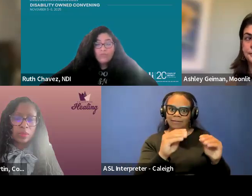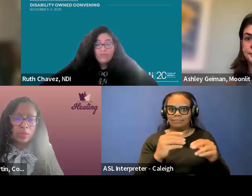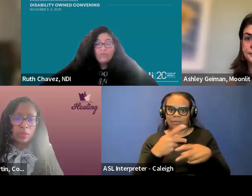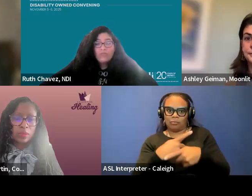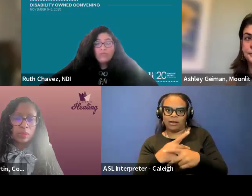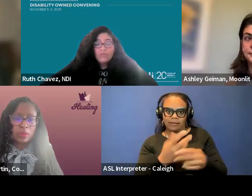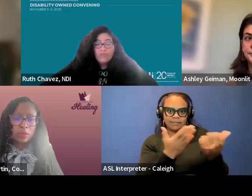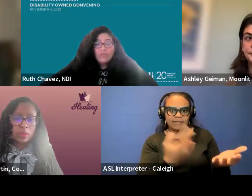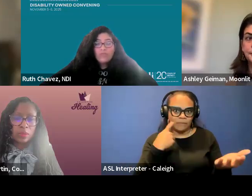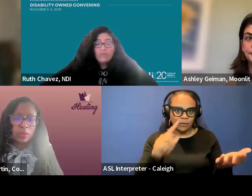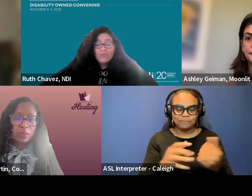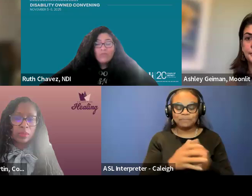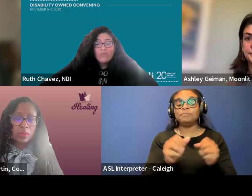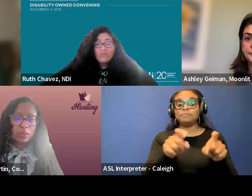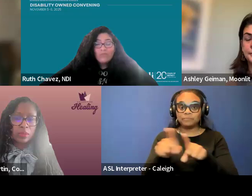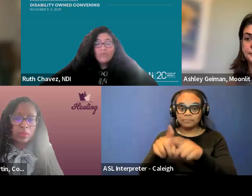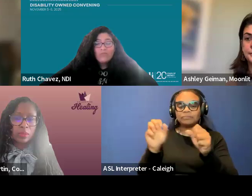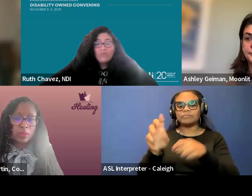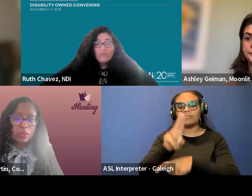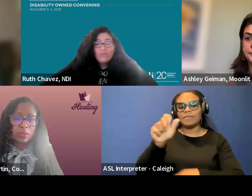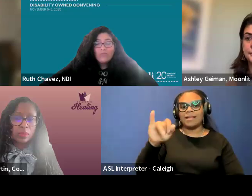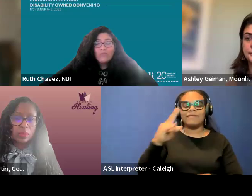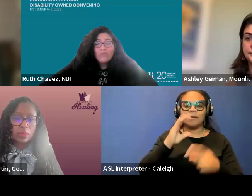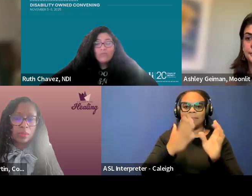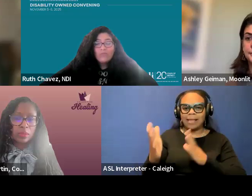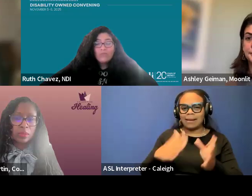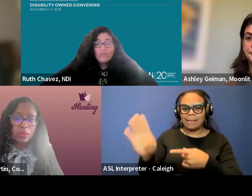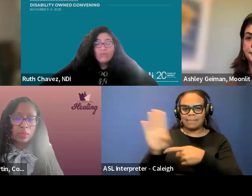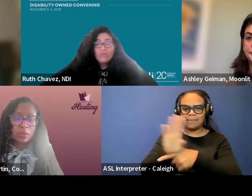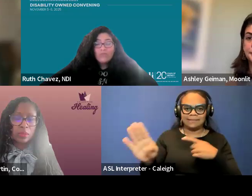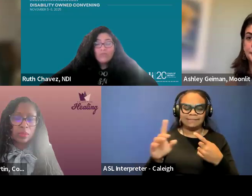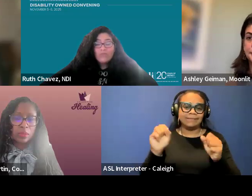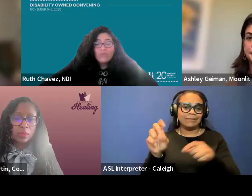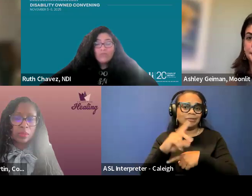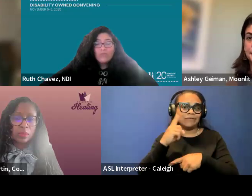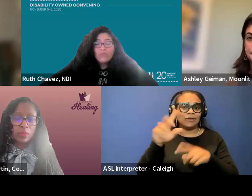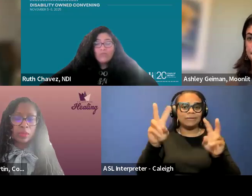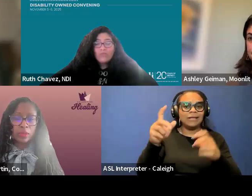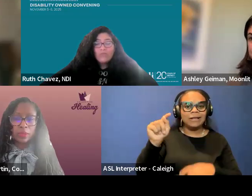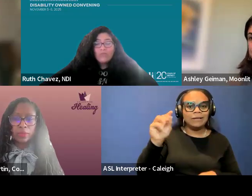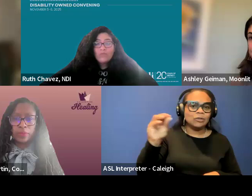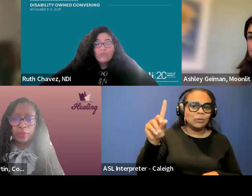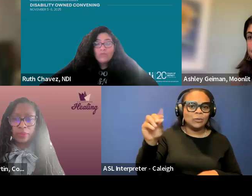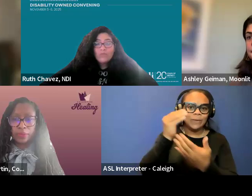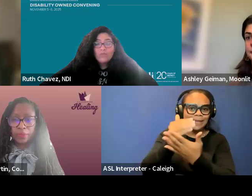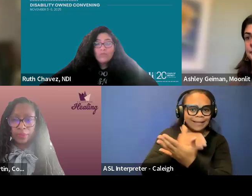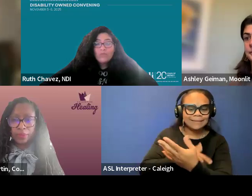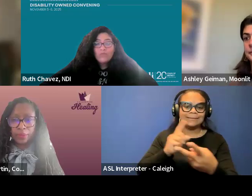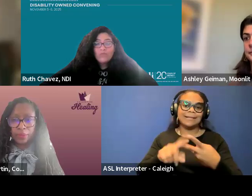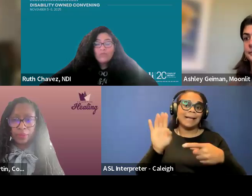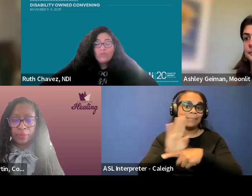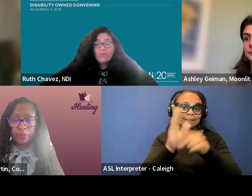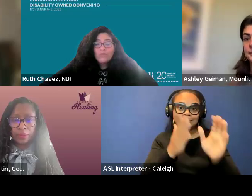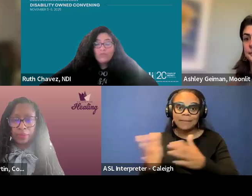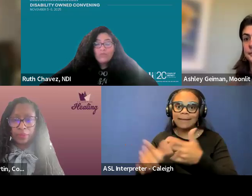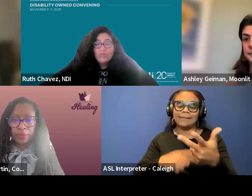can also use AI in business planning. You can do to-do lists. You can create a business plan. You can create